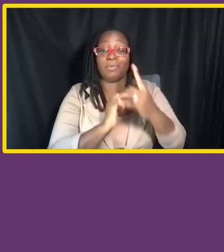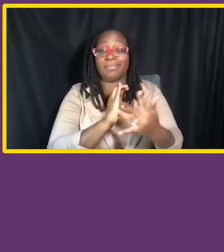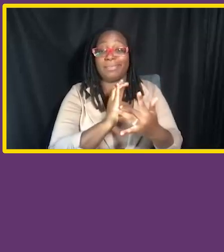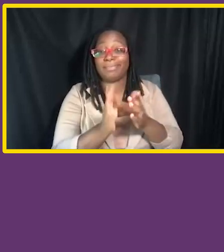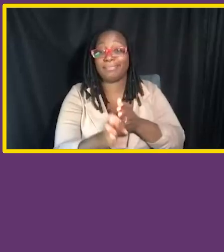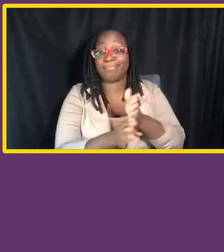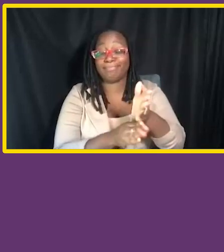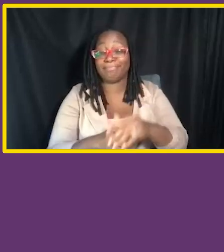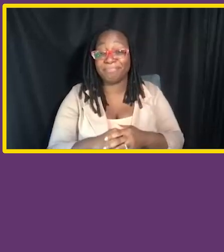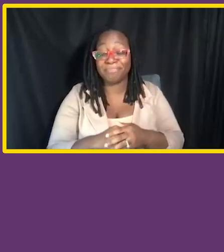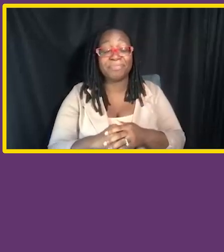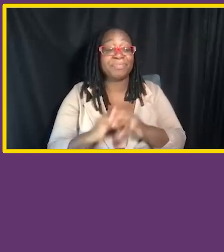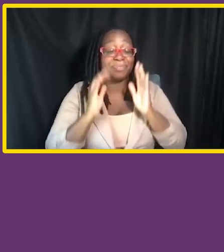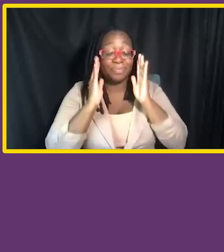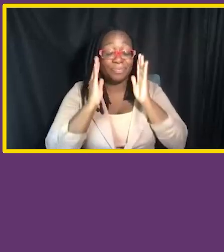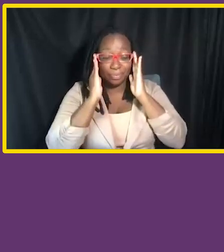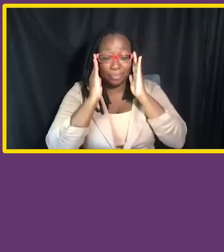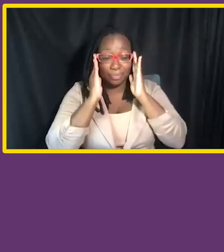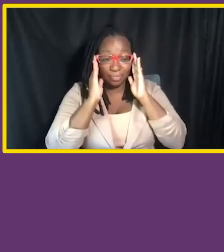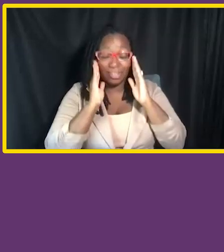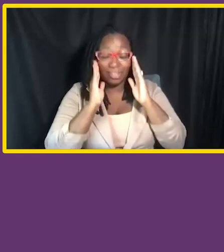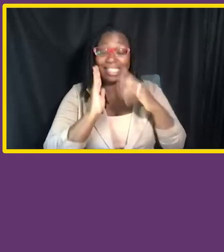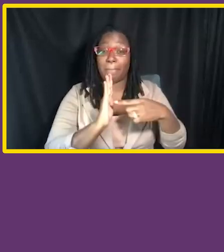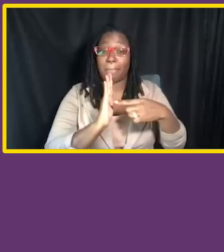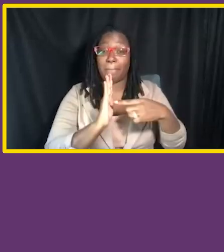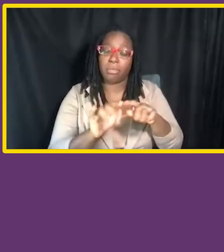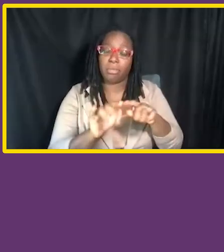the examples are specific to individuals, and